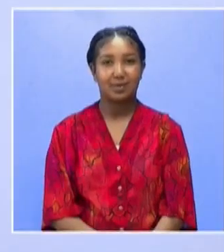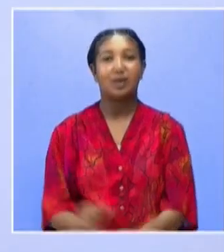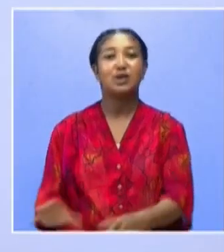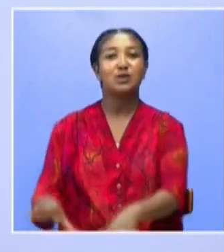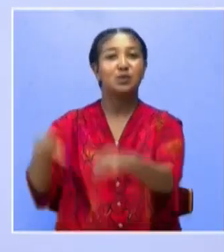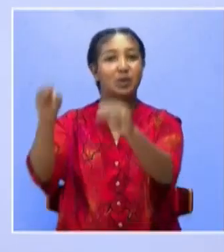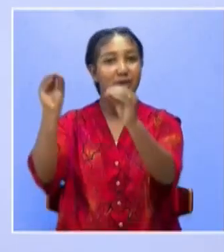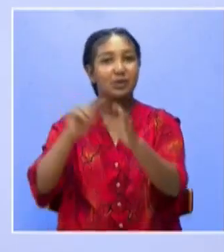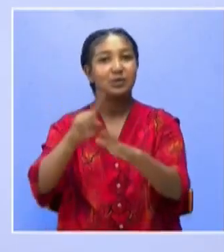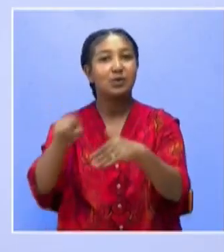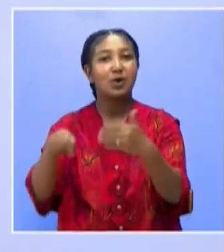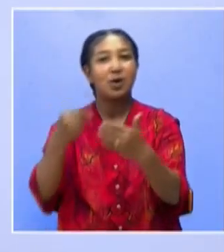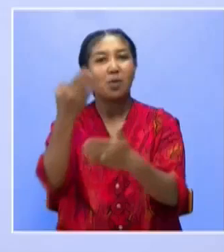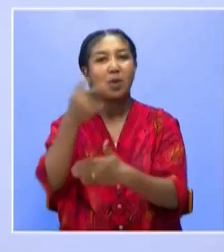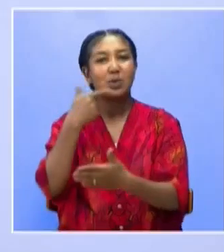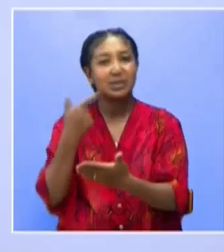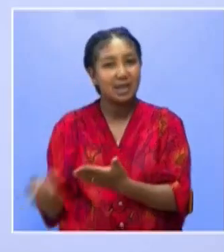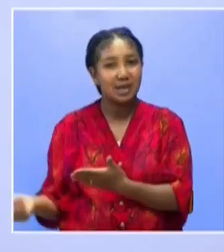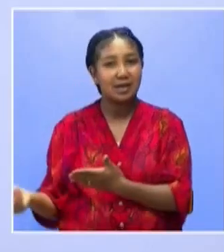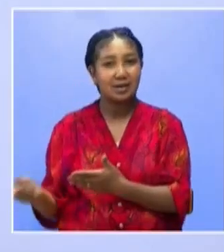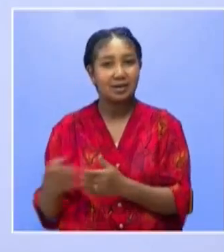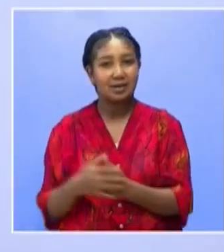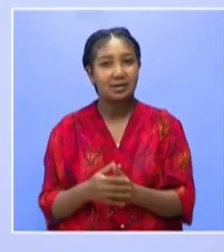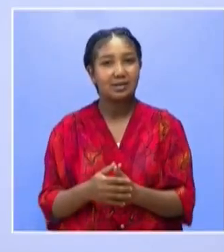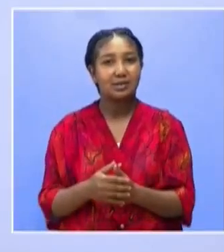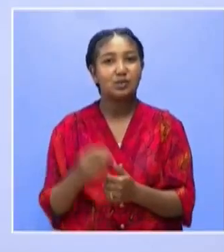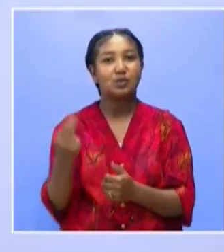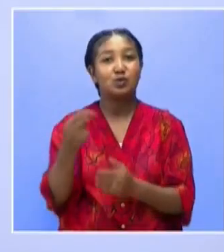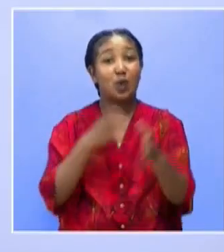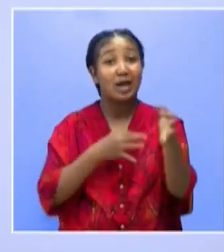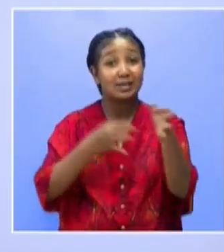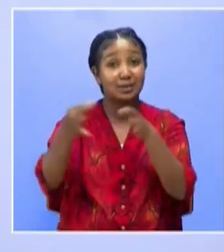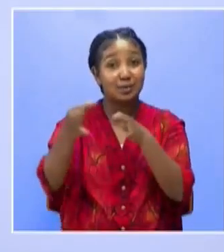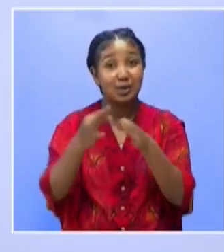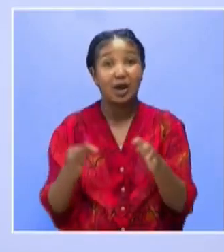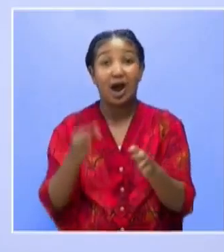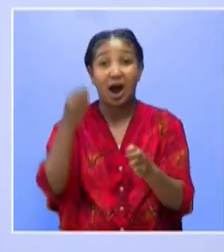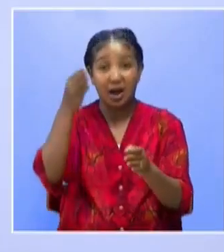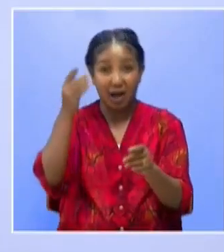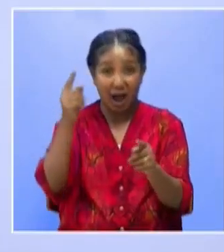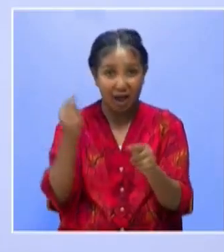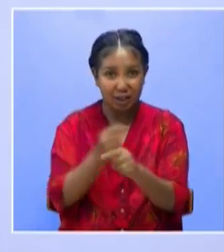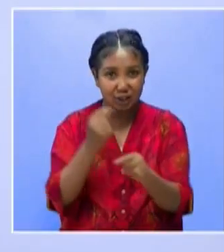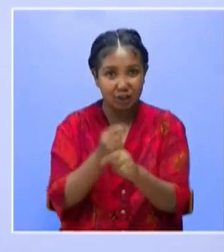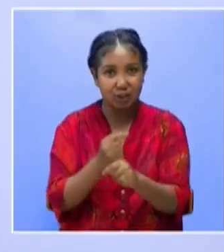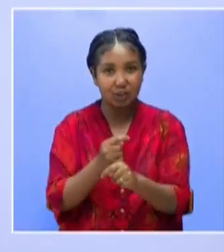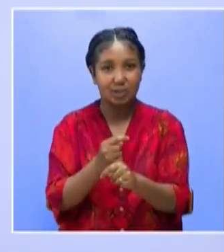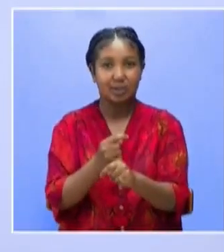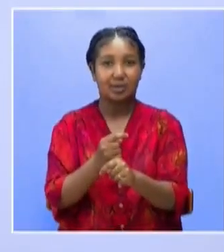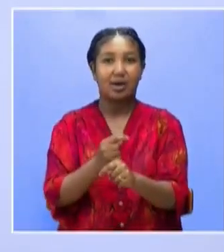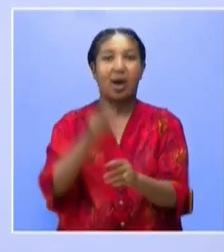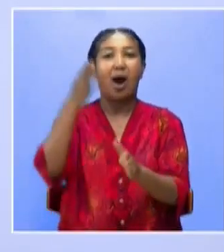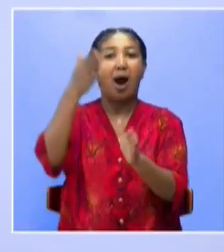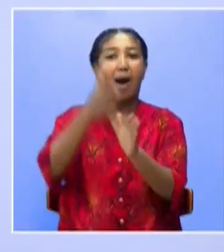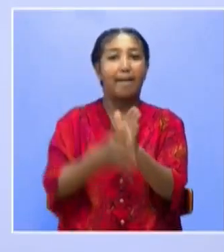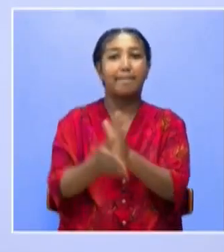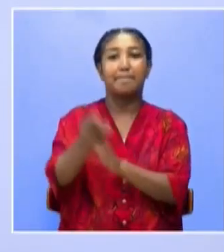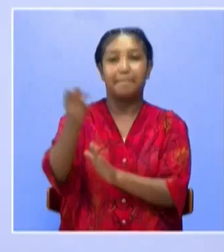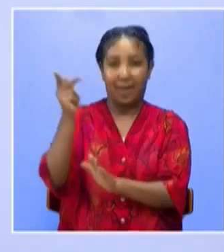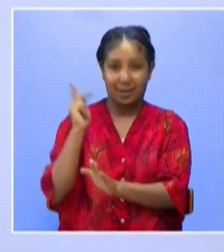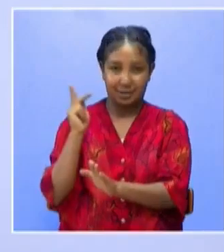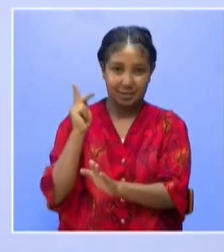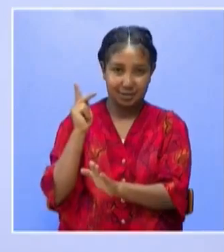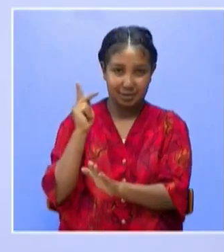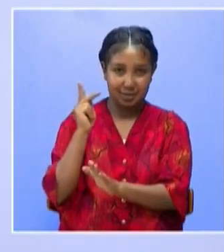Students, so why do we say here it is used to express an action happened in the